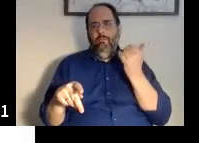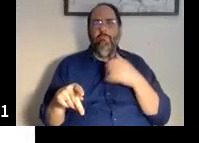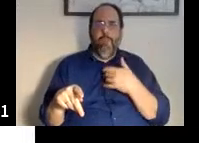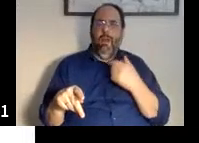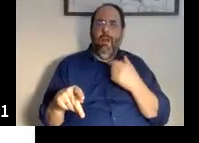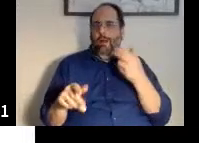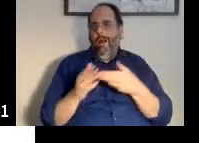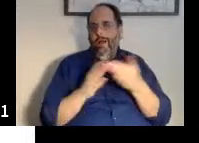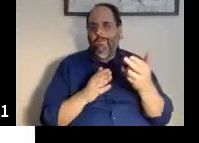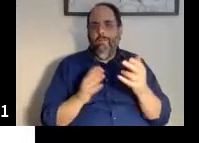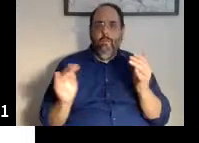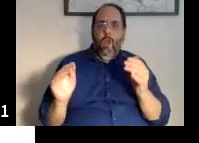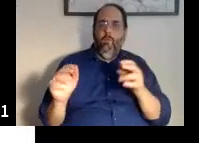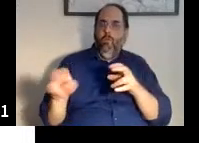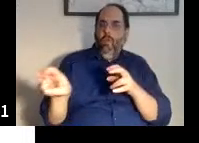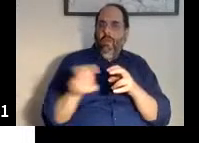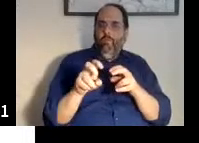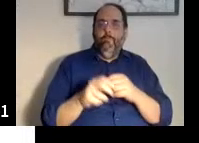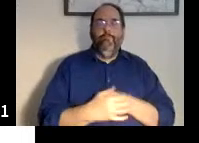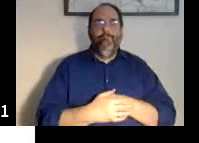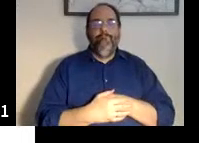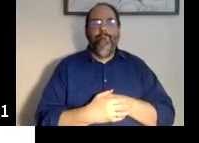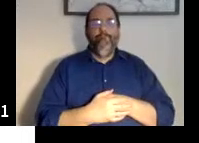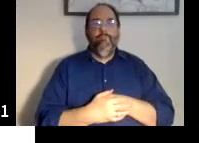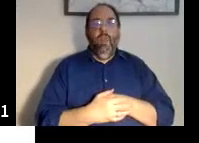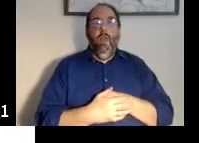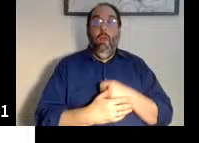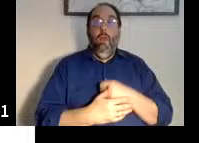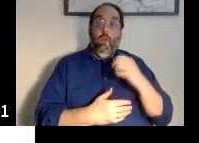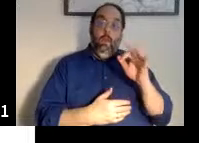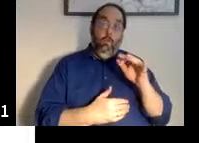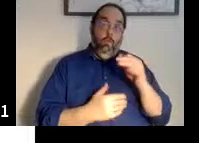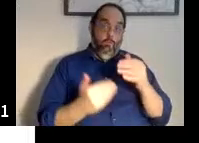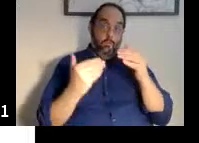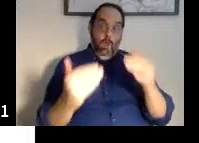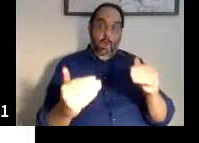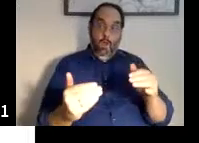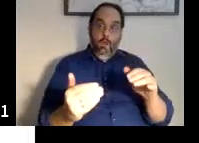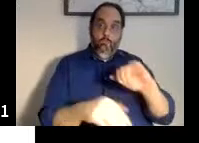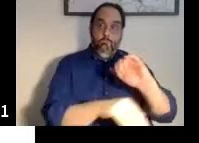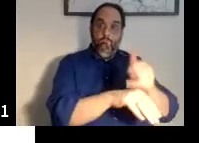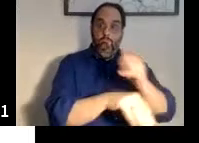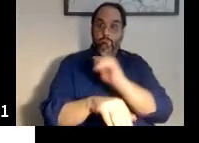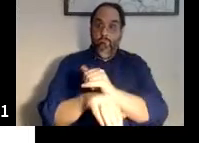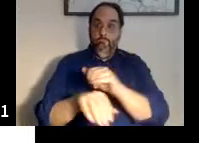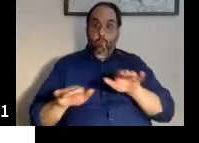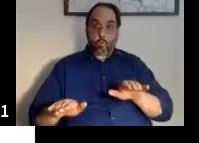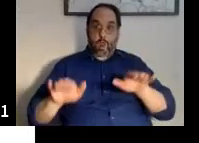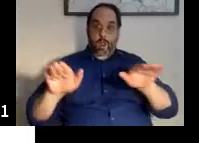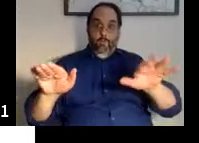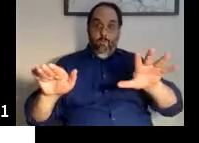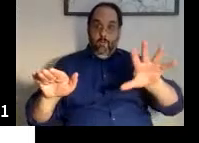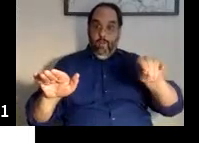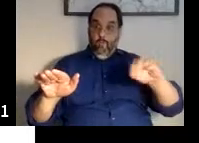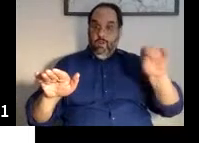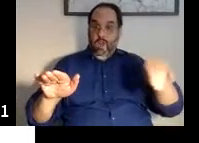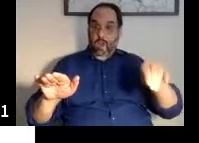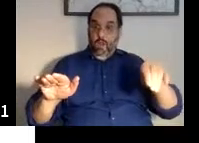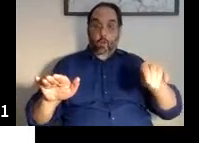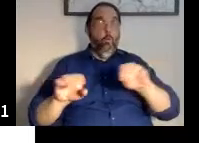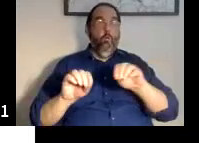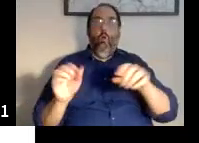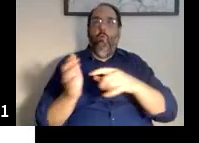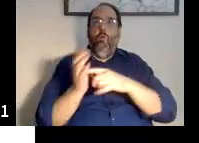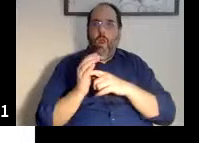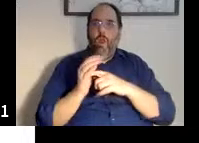than transfer. And if you went ahead and ramped 50% of your elevated play components, there's no requirement